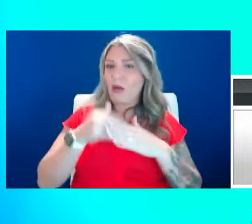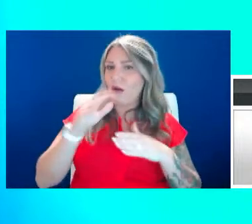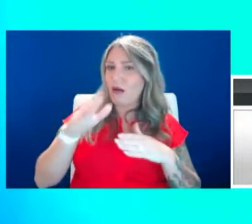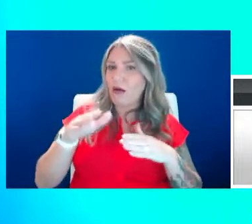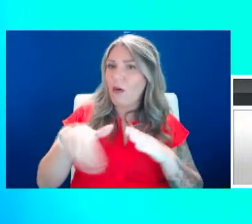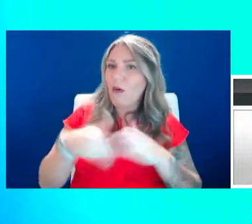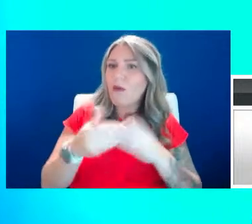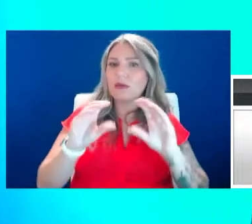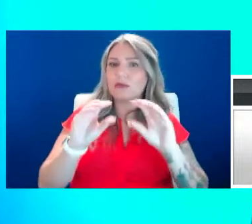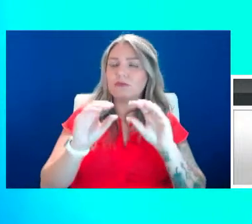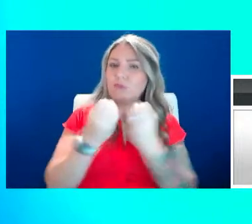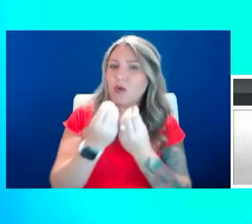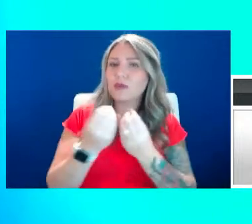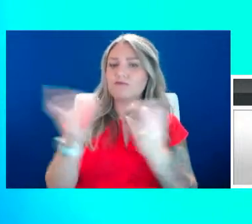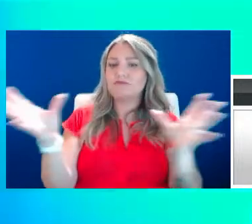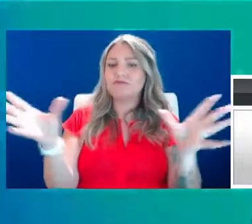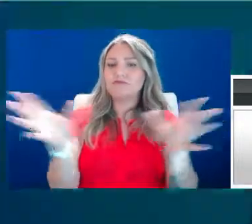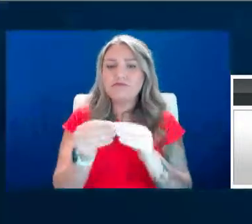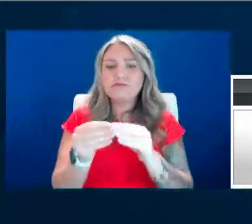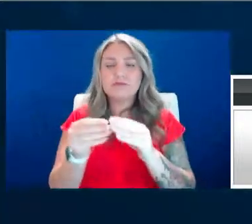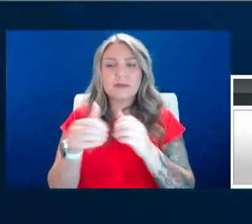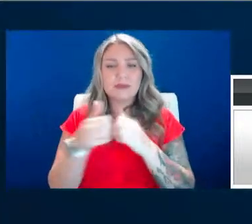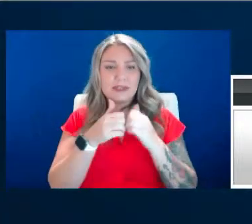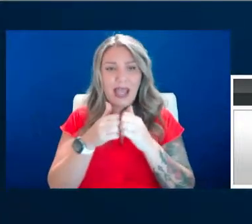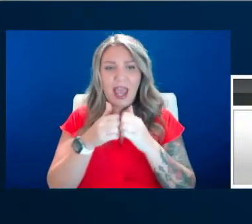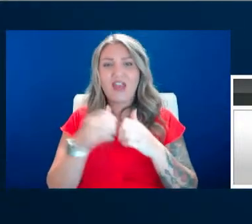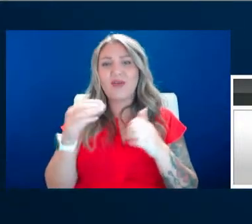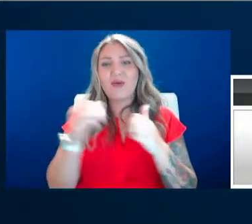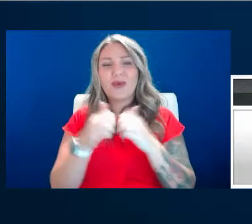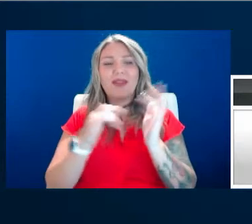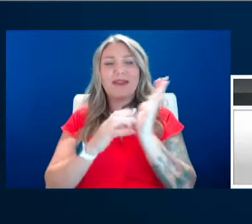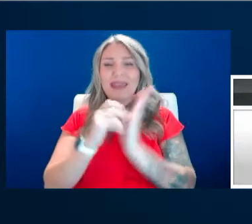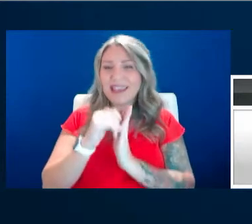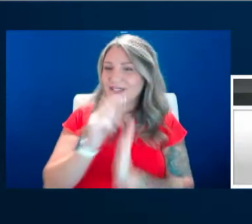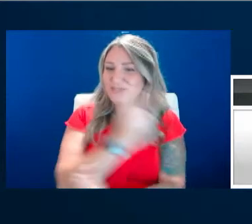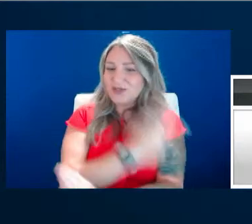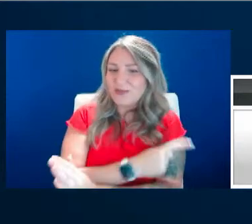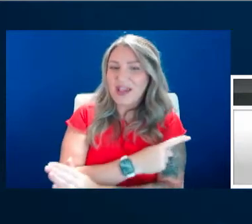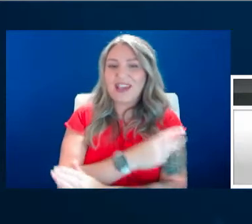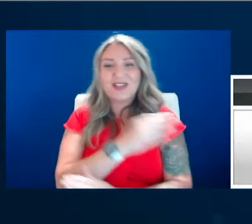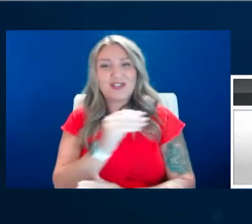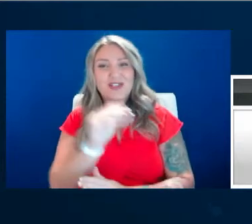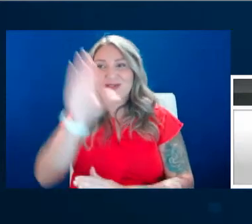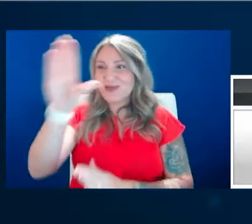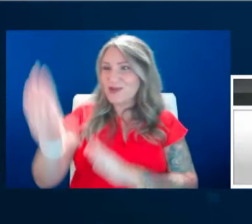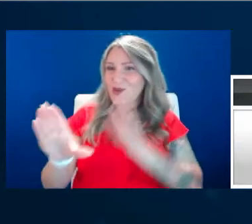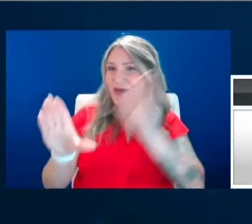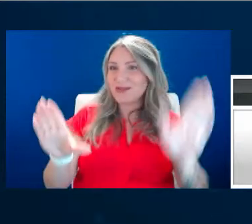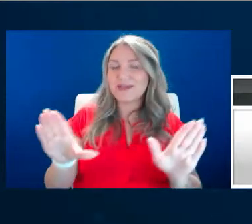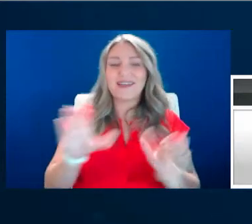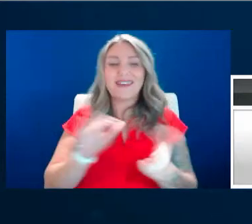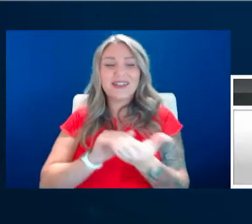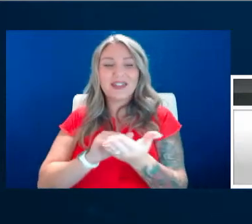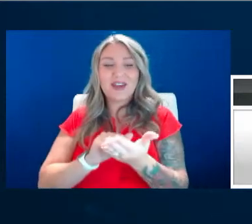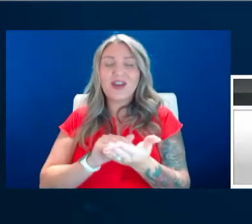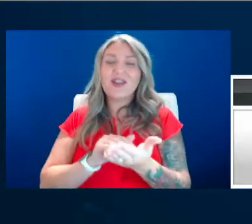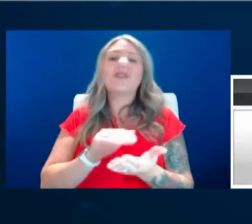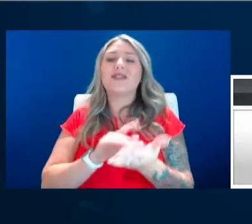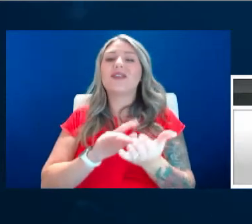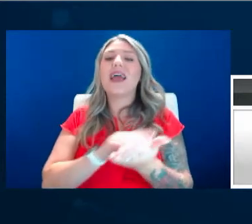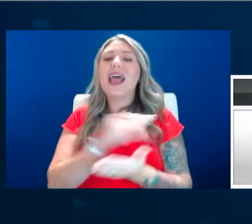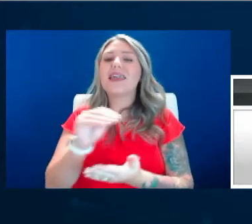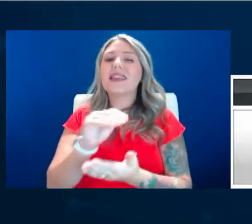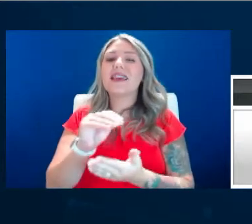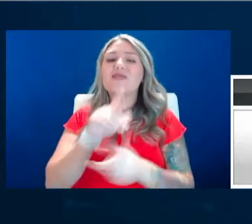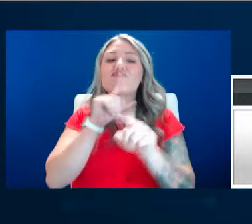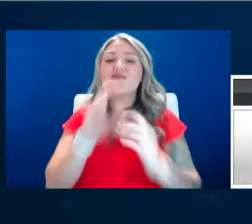to help cancer patients for riding coast to coast. Alan Van Zandt, as I mentioned, our reporter, has been out there covering this all morning. It's been a